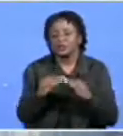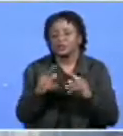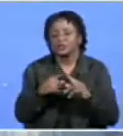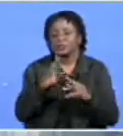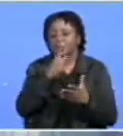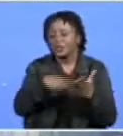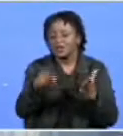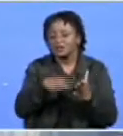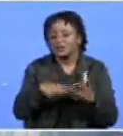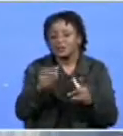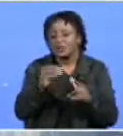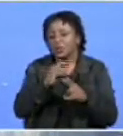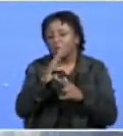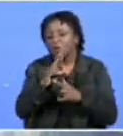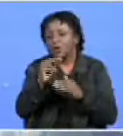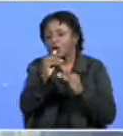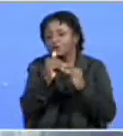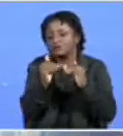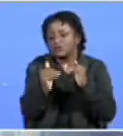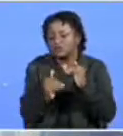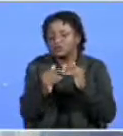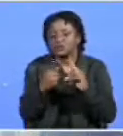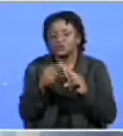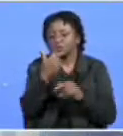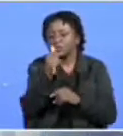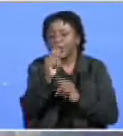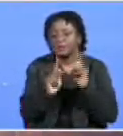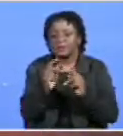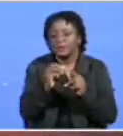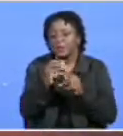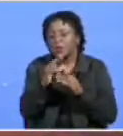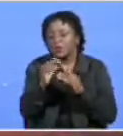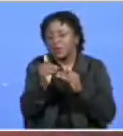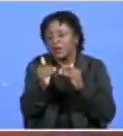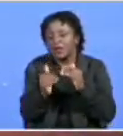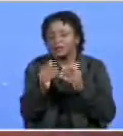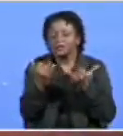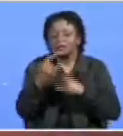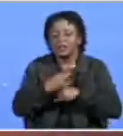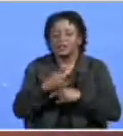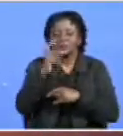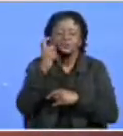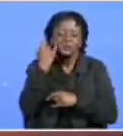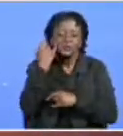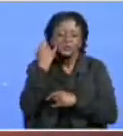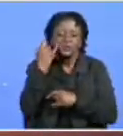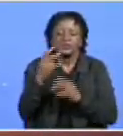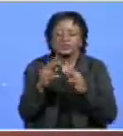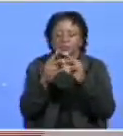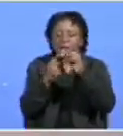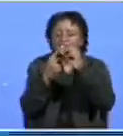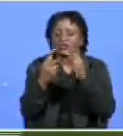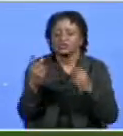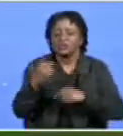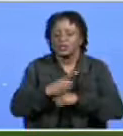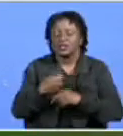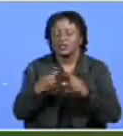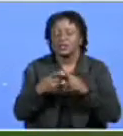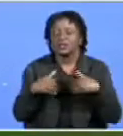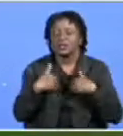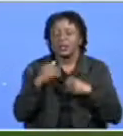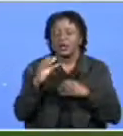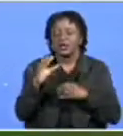10 people or less. Today was supposed to be a very special day in the lives of a young couple who had to put their dream wedding on